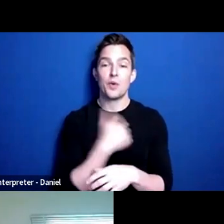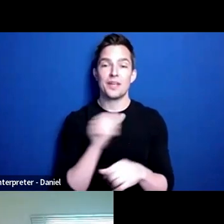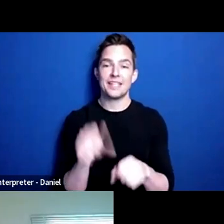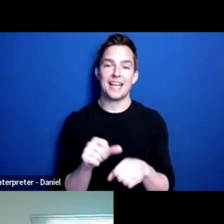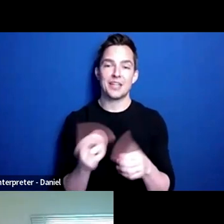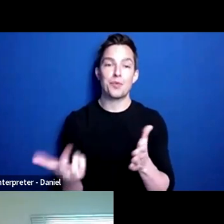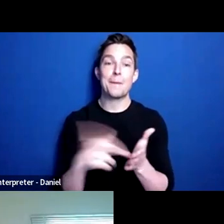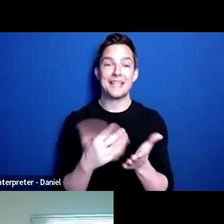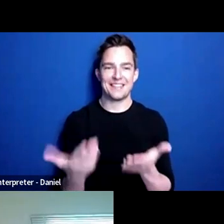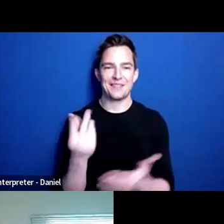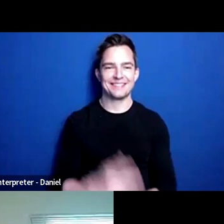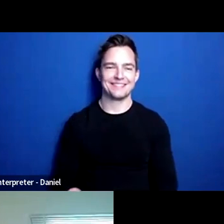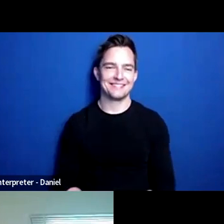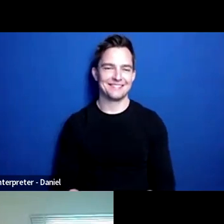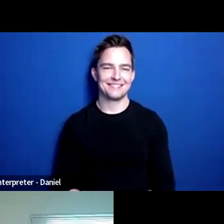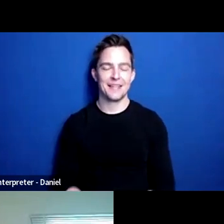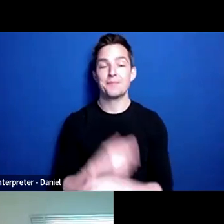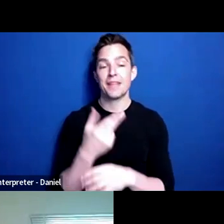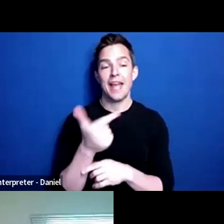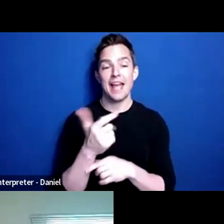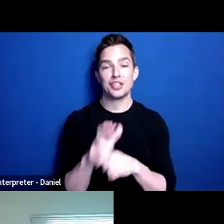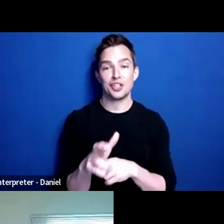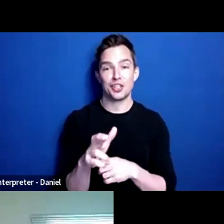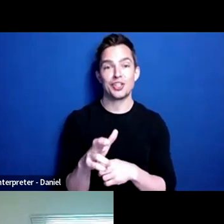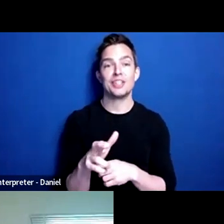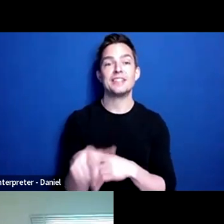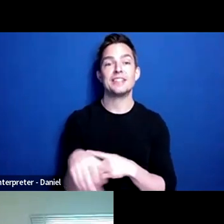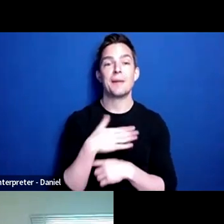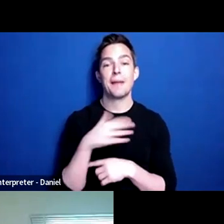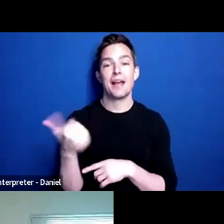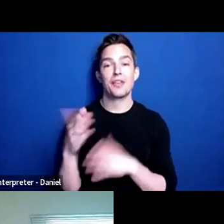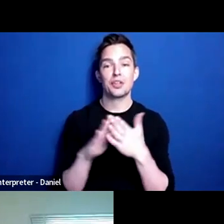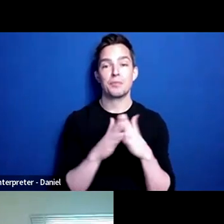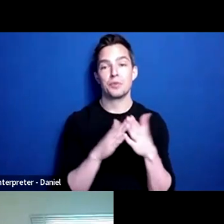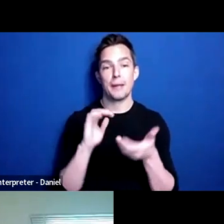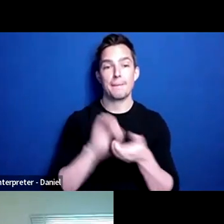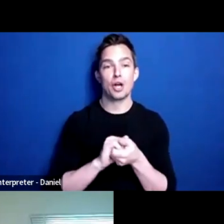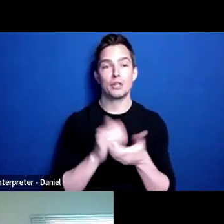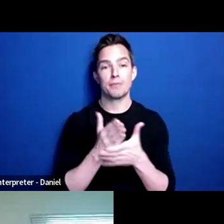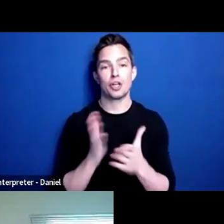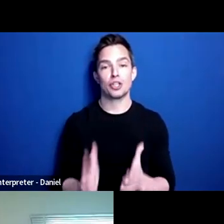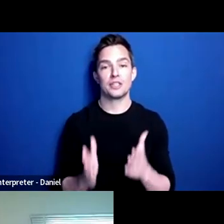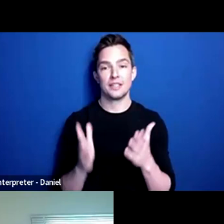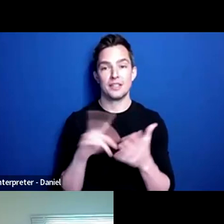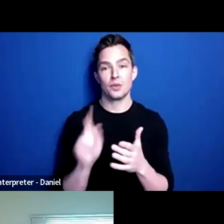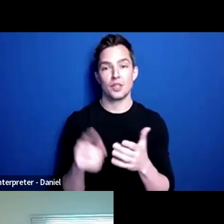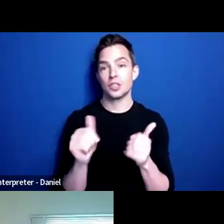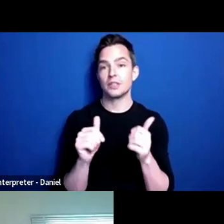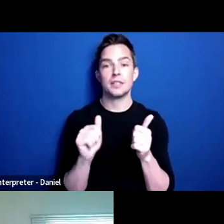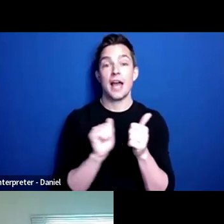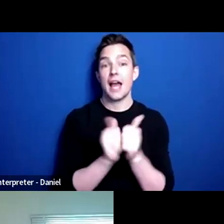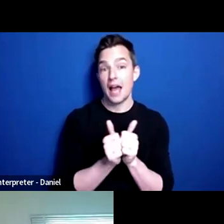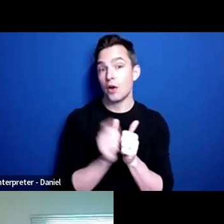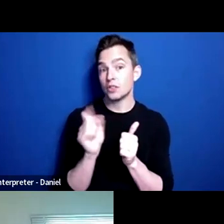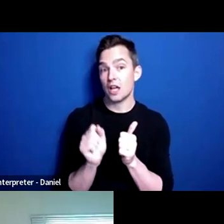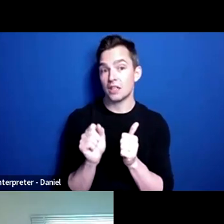stuff. So Hajar and my other community partners, the question is, how does the